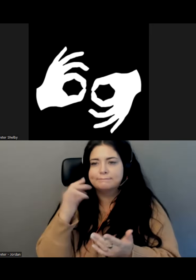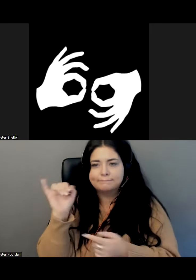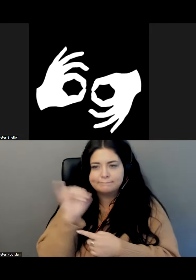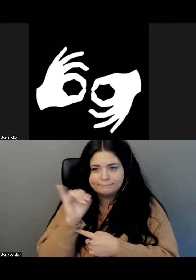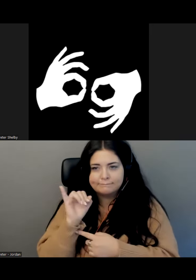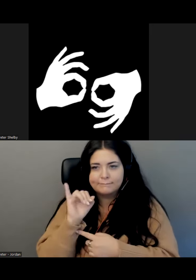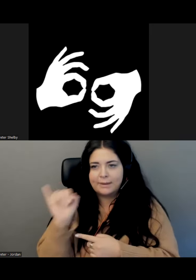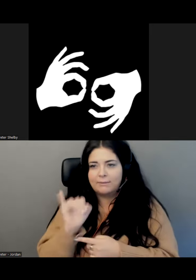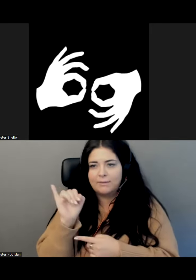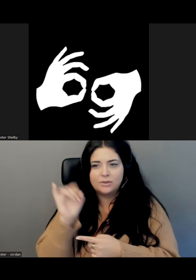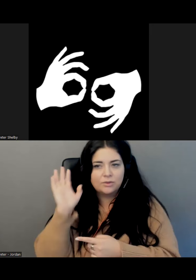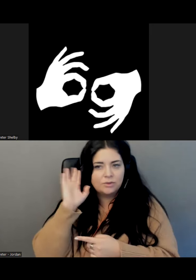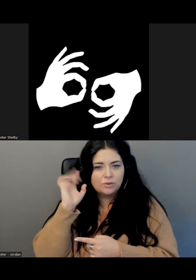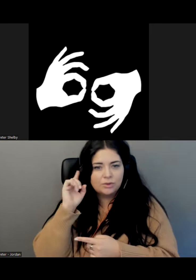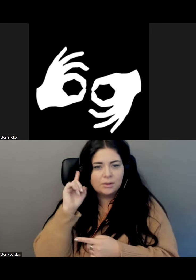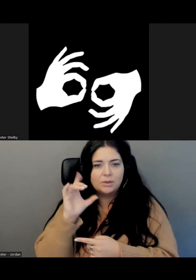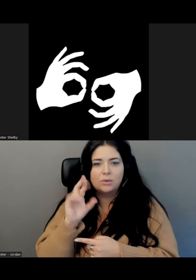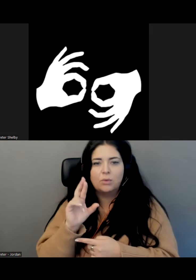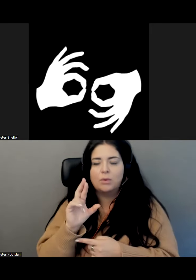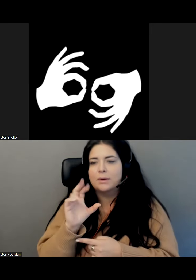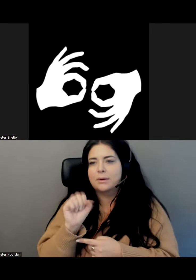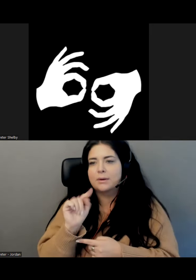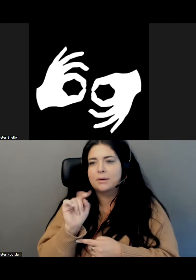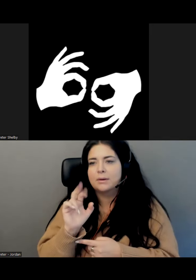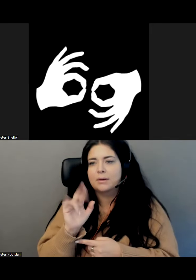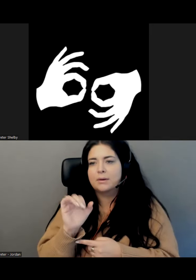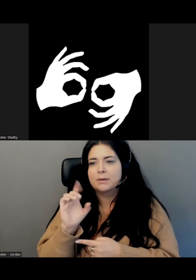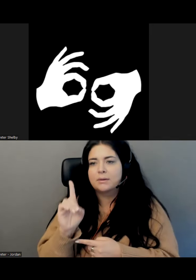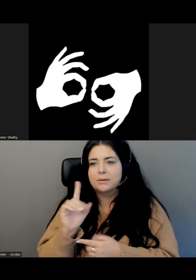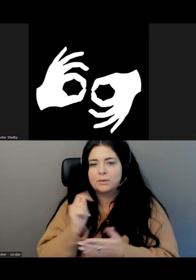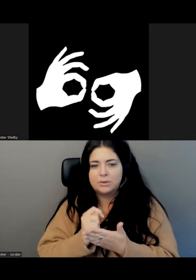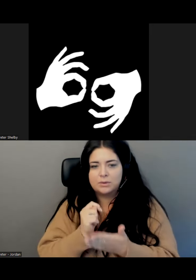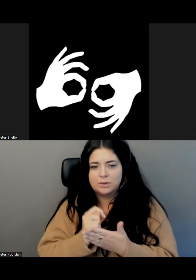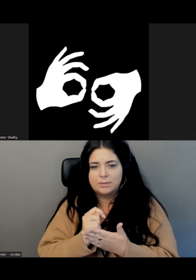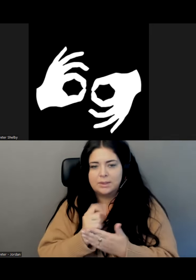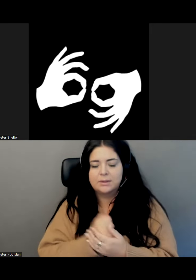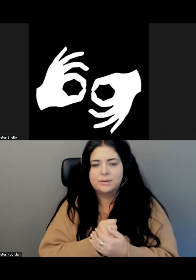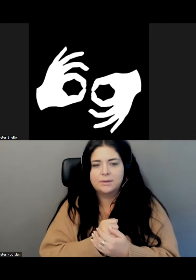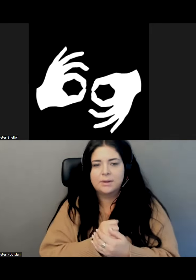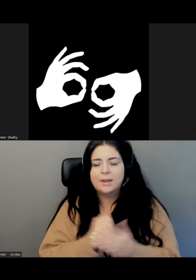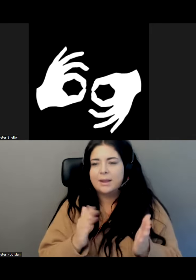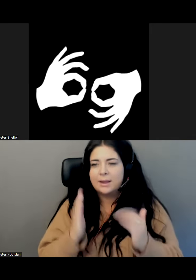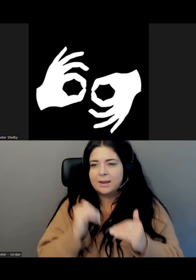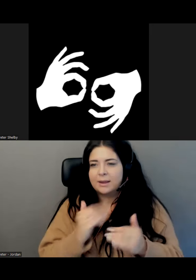that we consider urgent, and we recommend treating